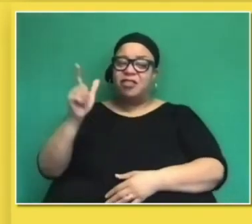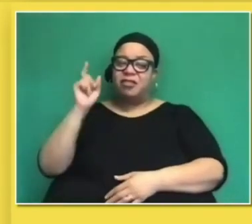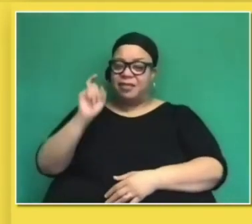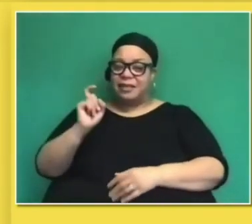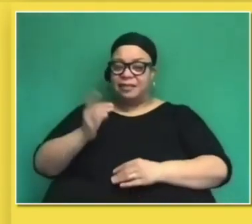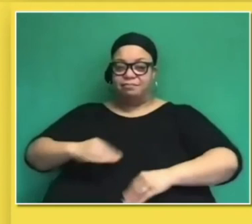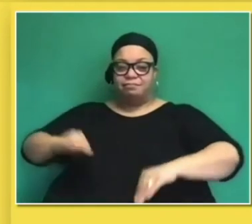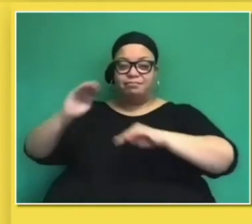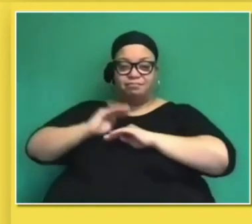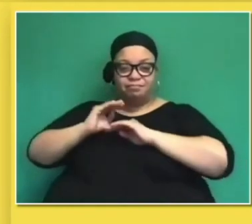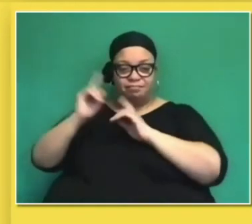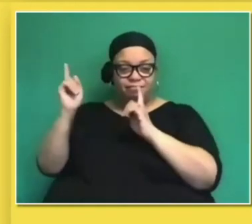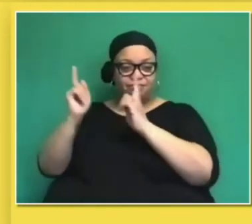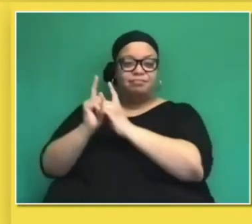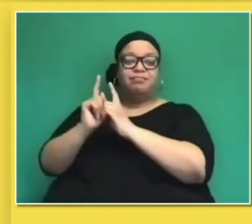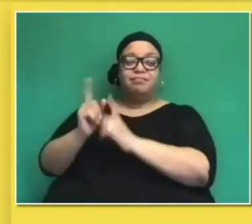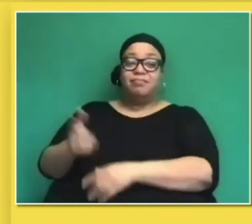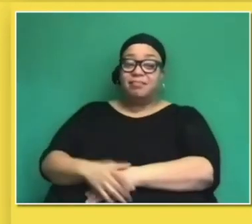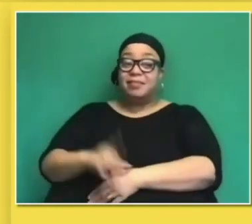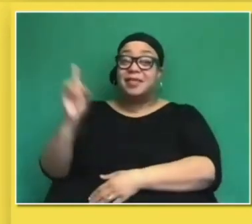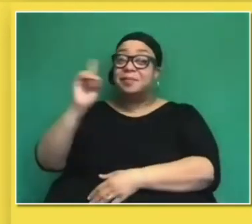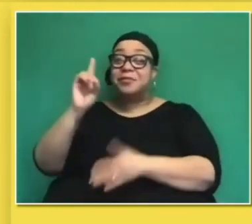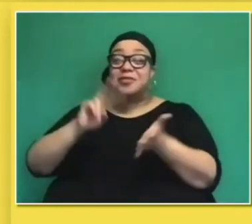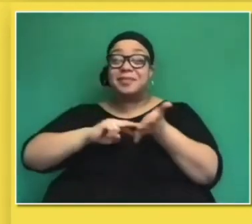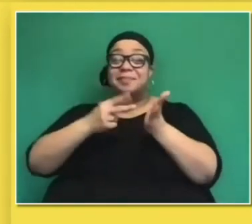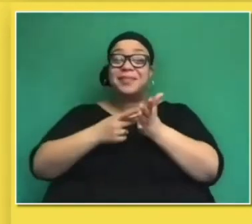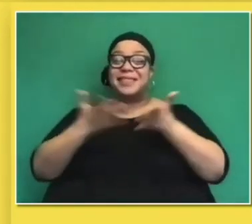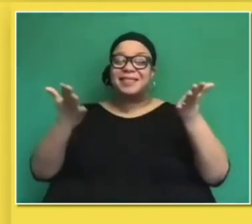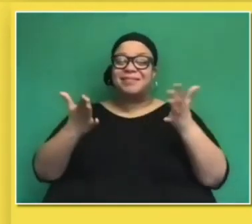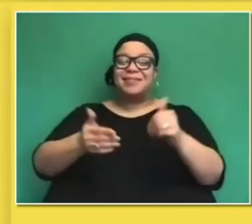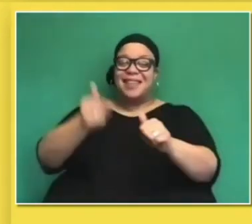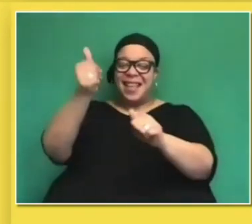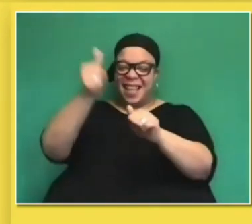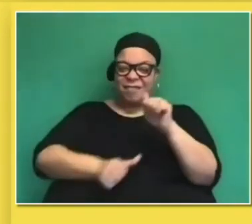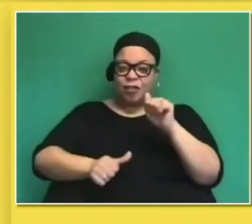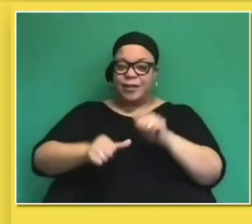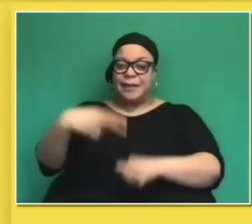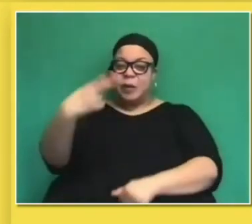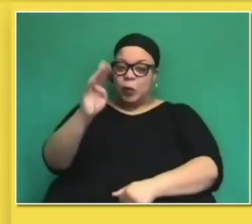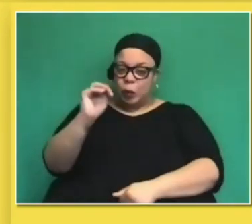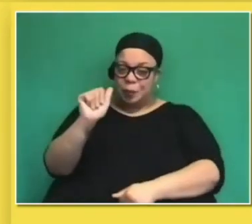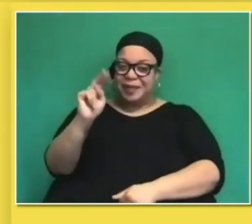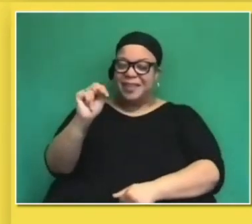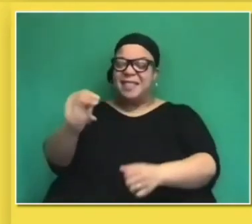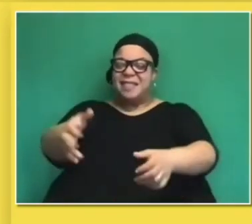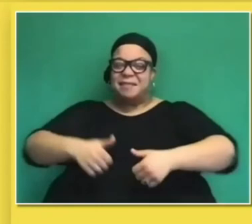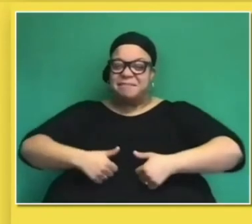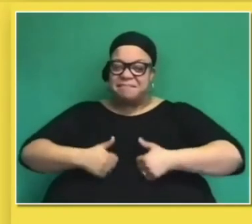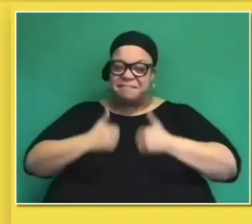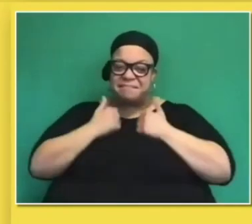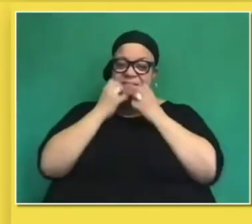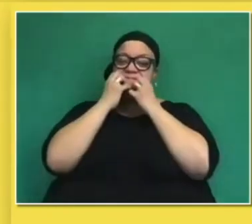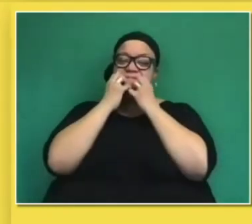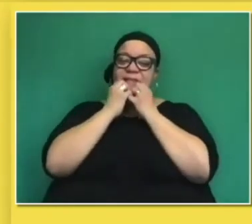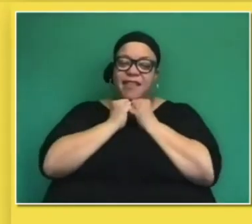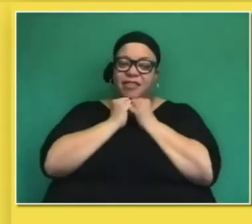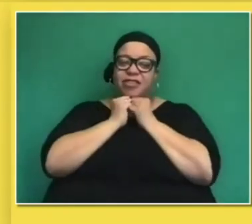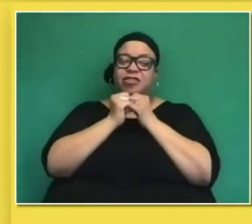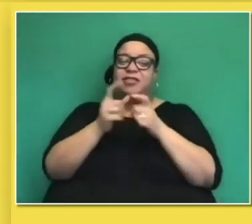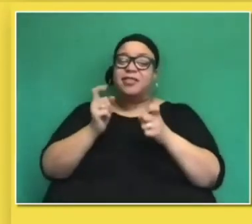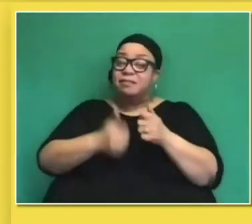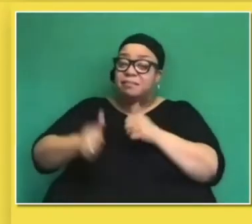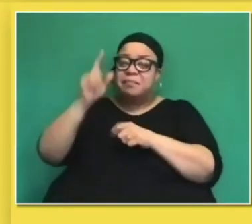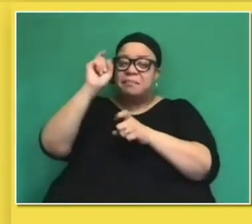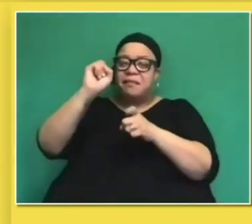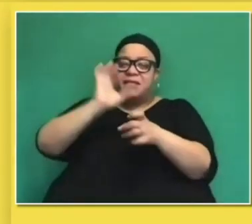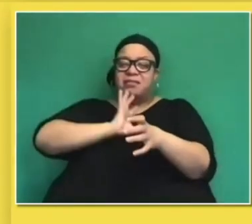being matters, and that everybody must be in. Nobody is out. We